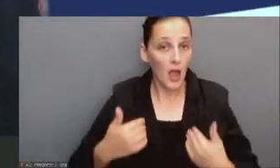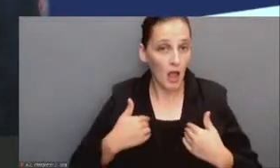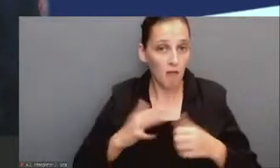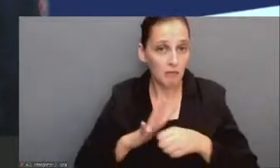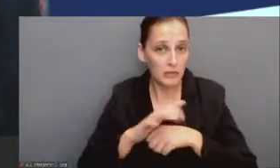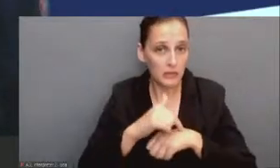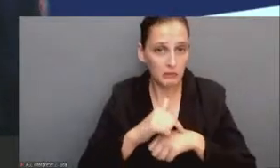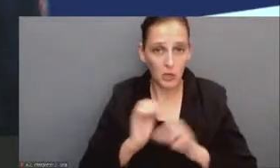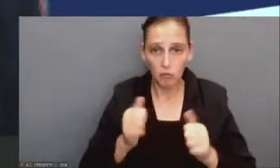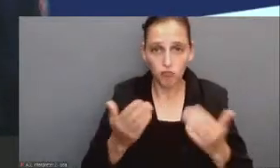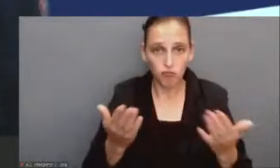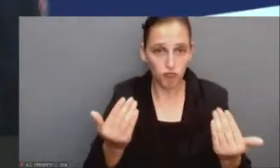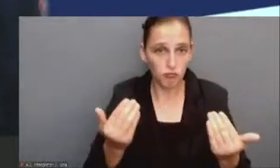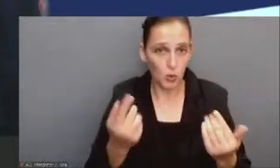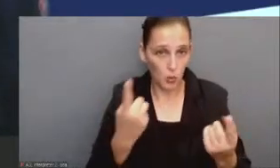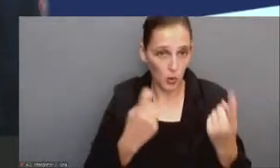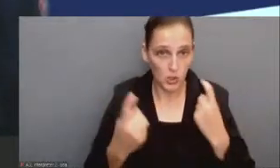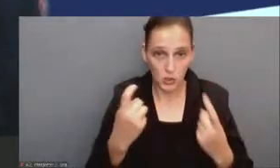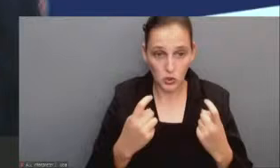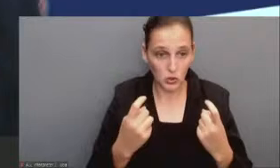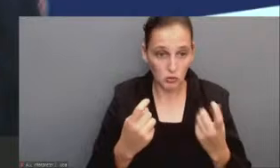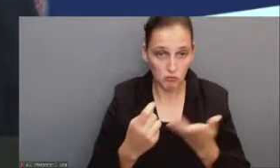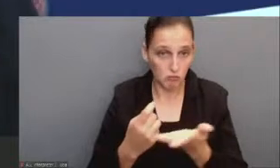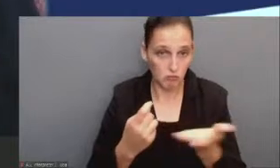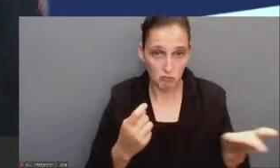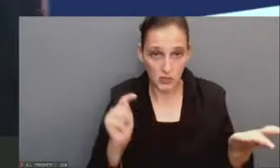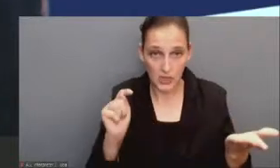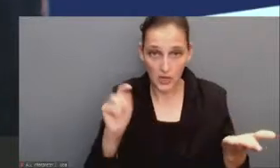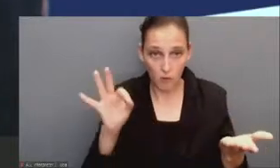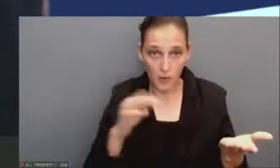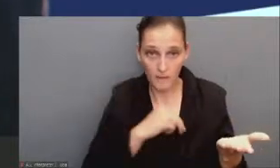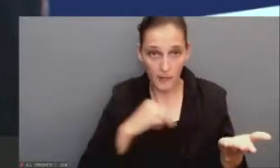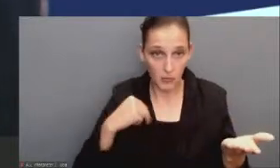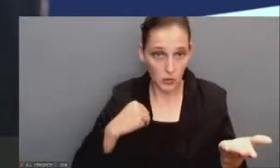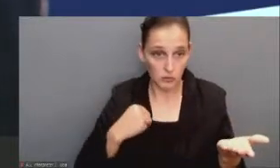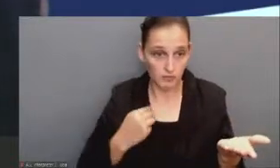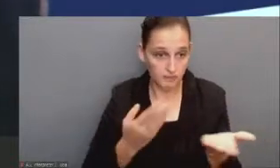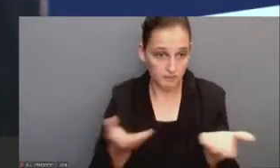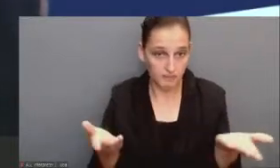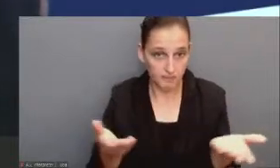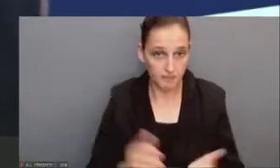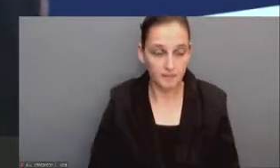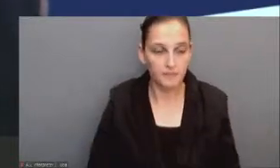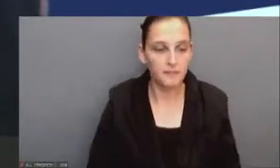questions, should there be any from the task force members. The floor is open.